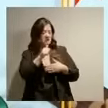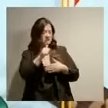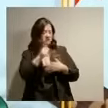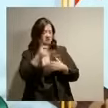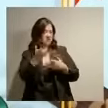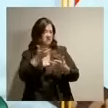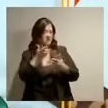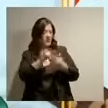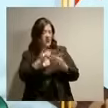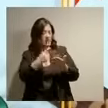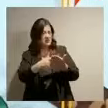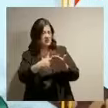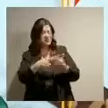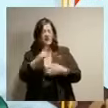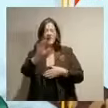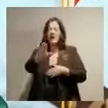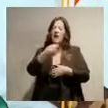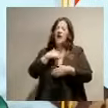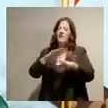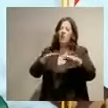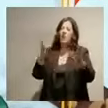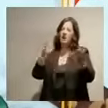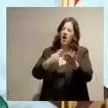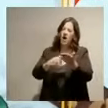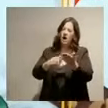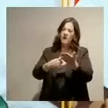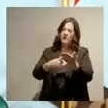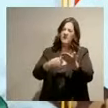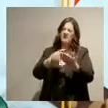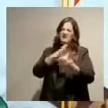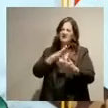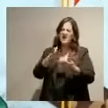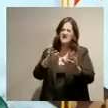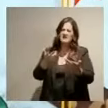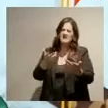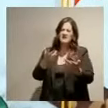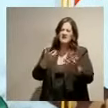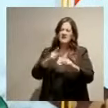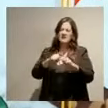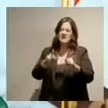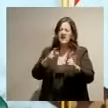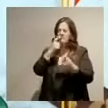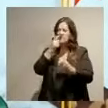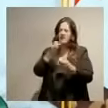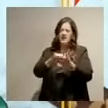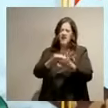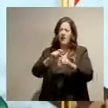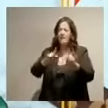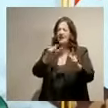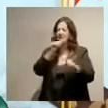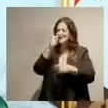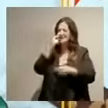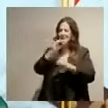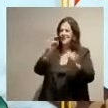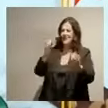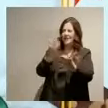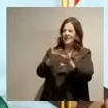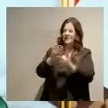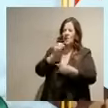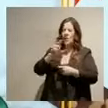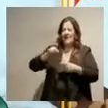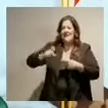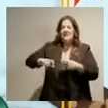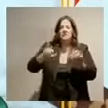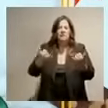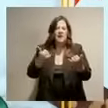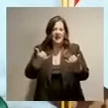Again, I'm not ideological. I'm open to argument. I'm interested in evidence. But I don't see there's real evidence and need right